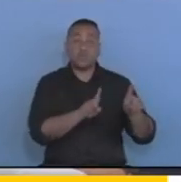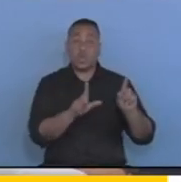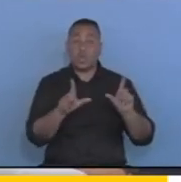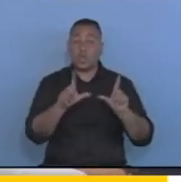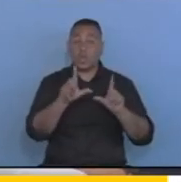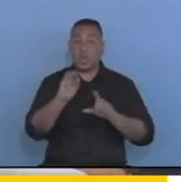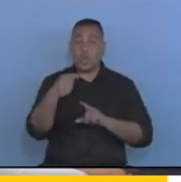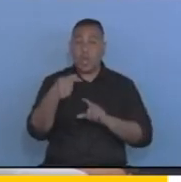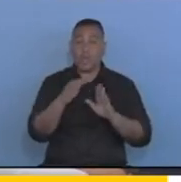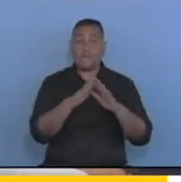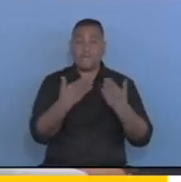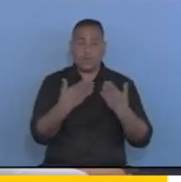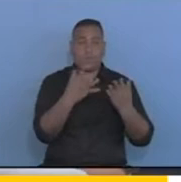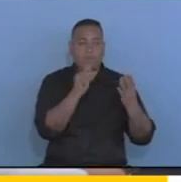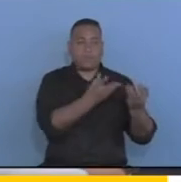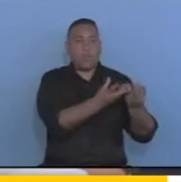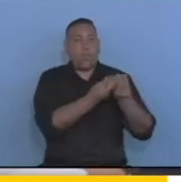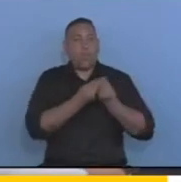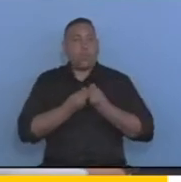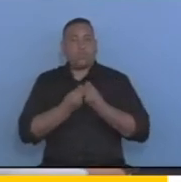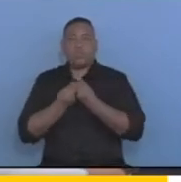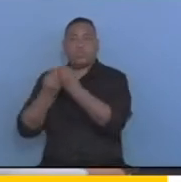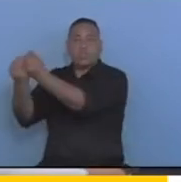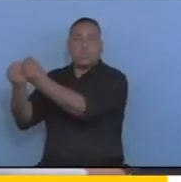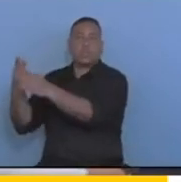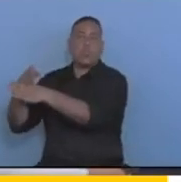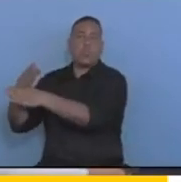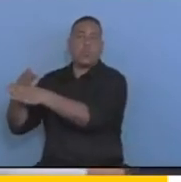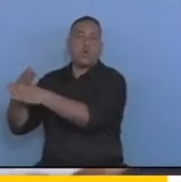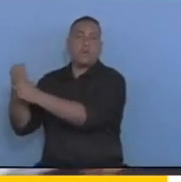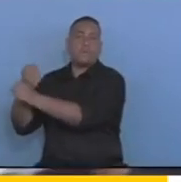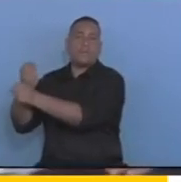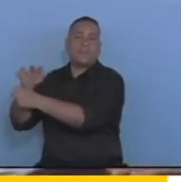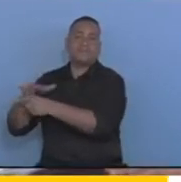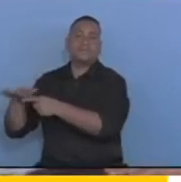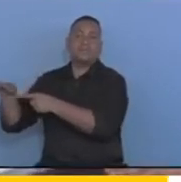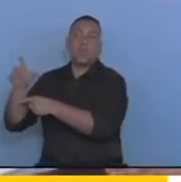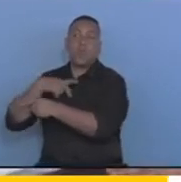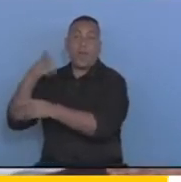So if he's been placed in industry,